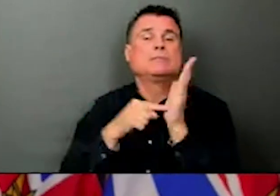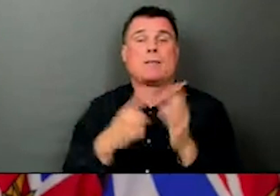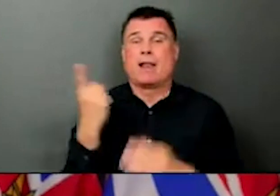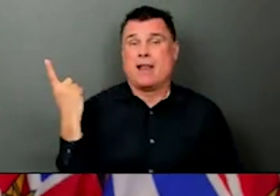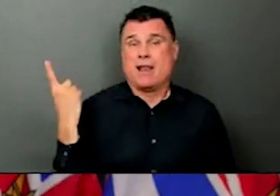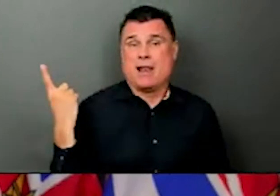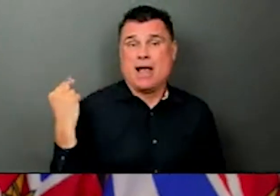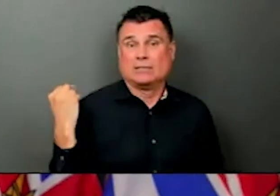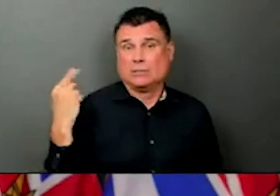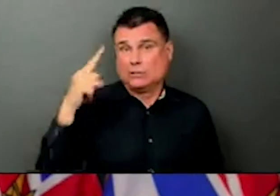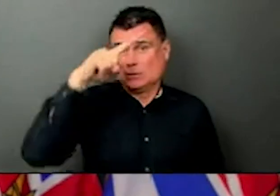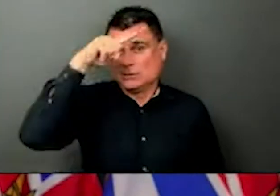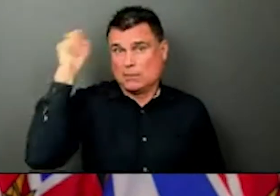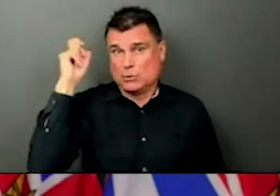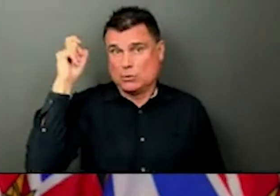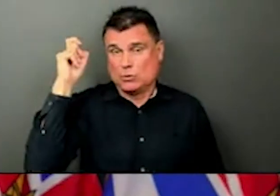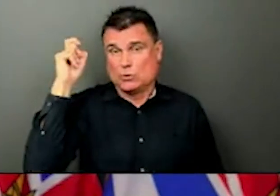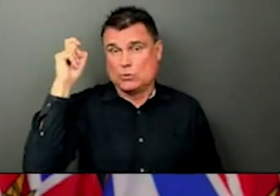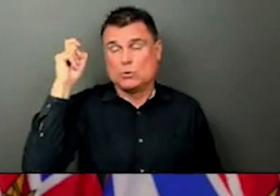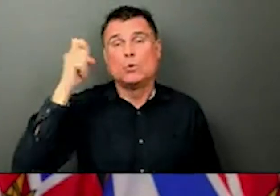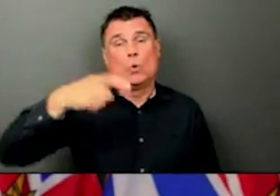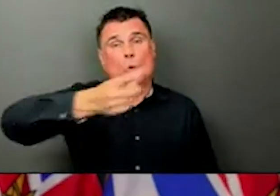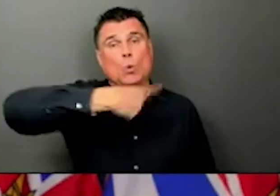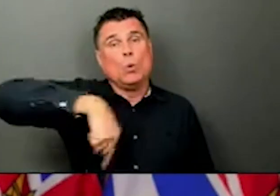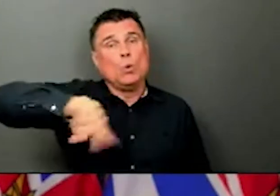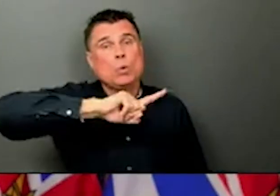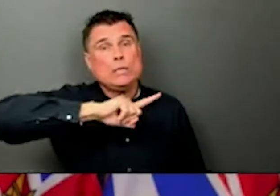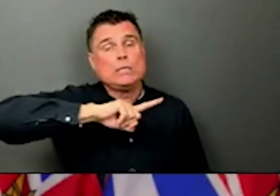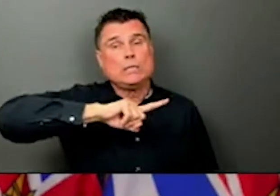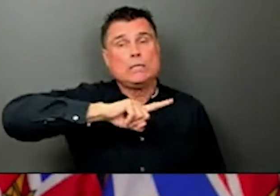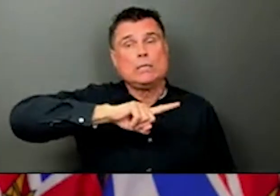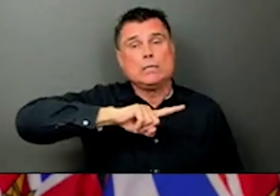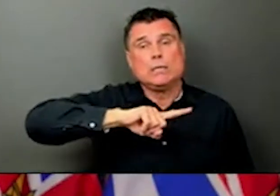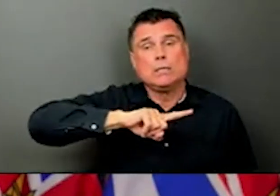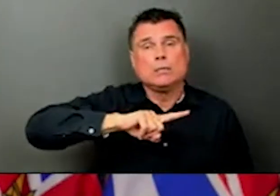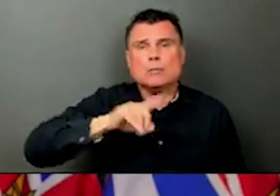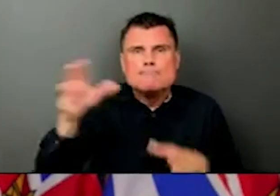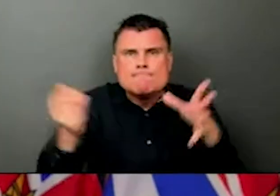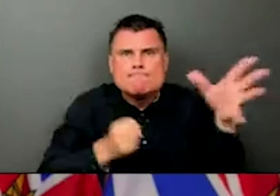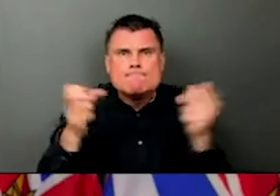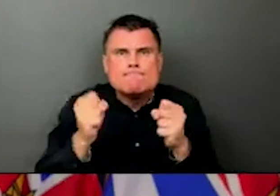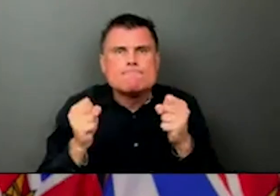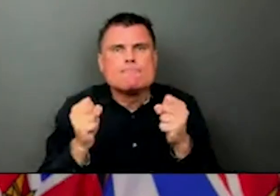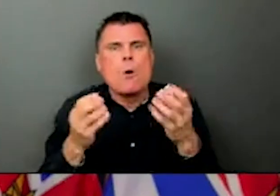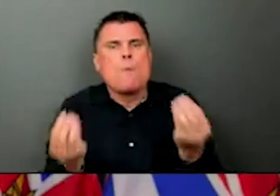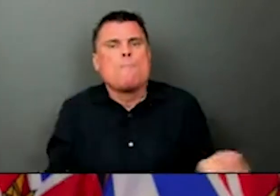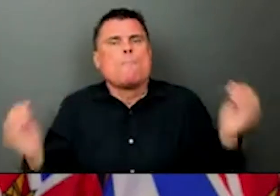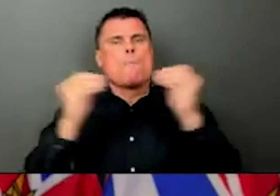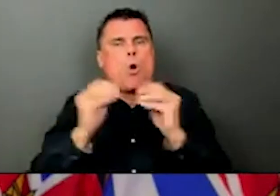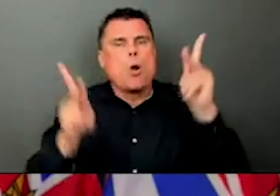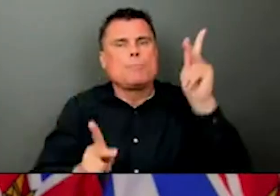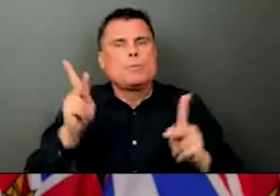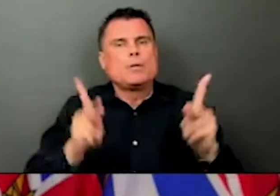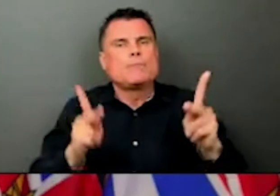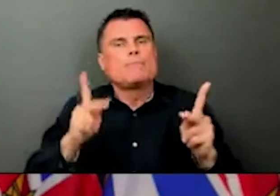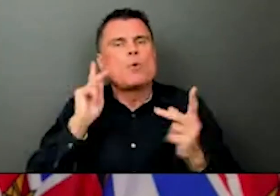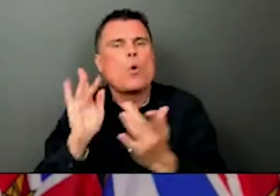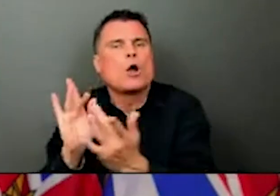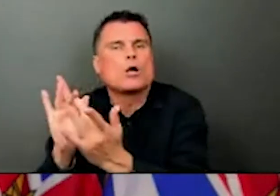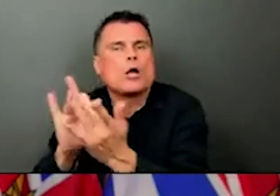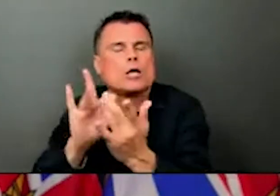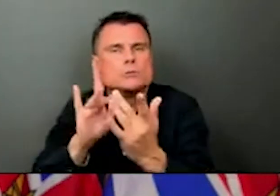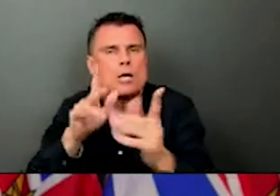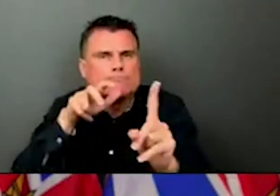number of people who did contact tracing in BC, for example, in advance of the fall. So that's a federal government decision, and it's based